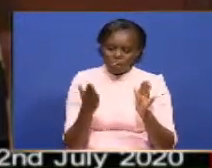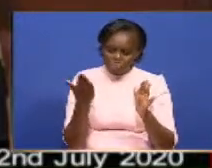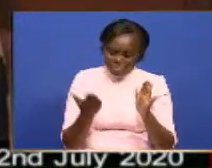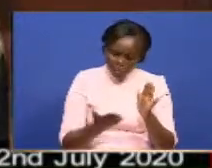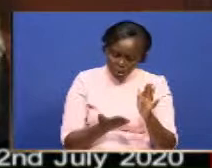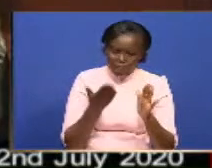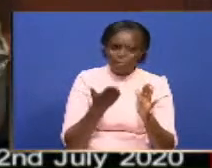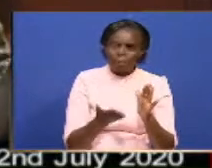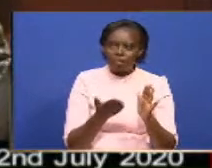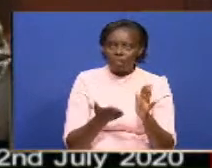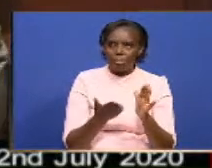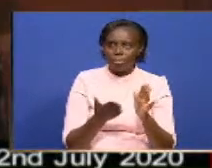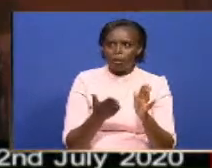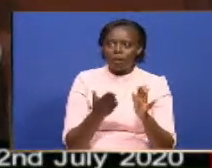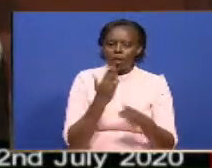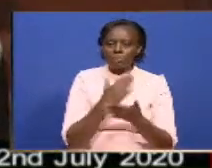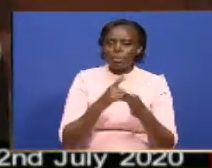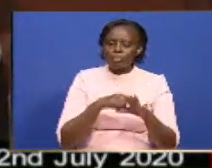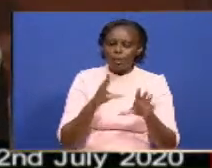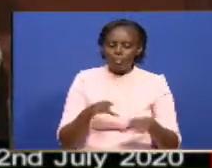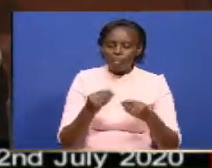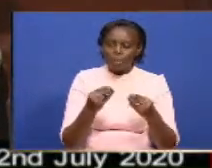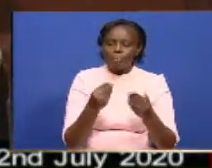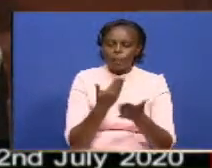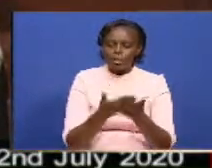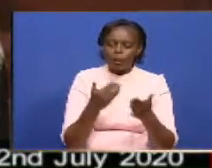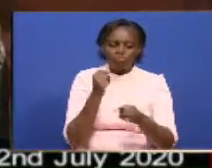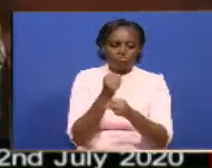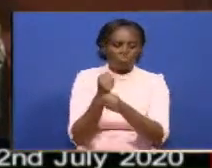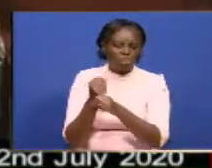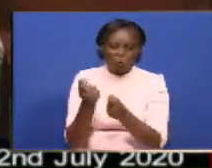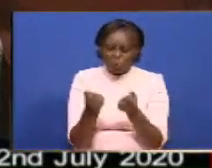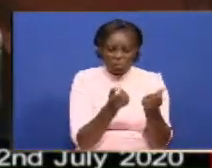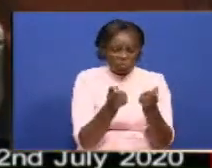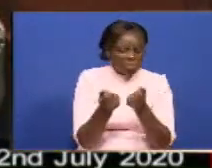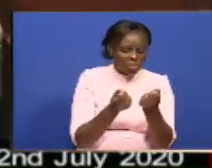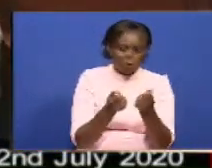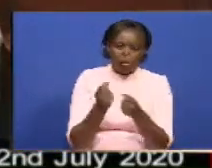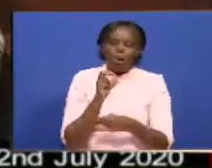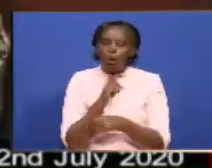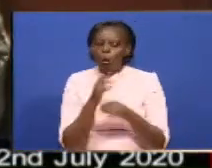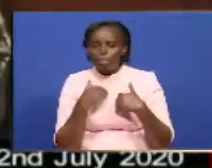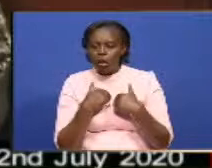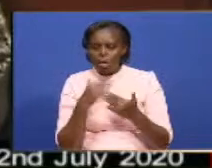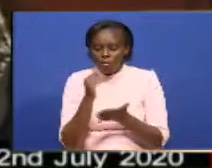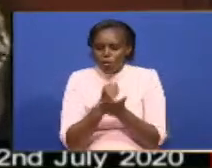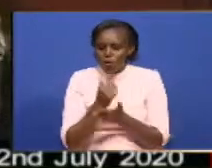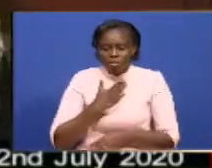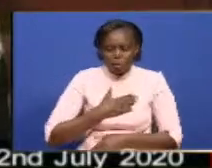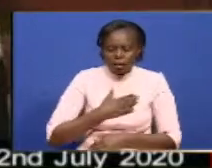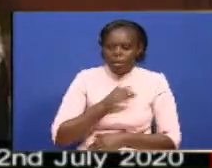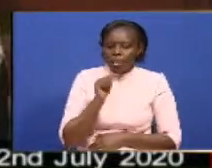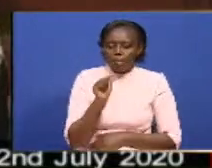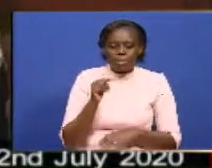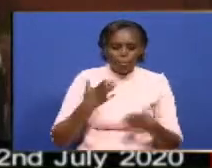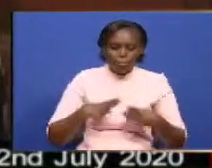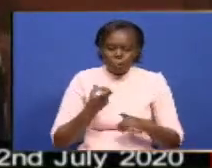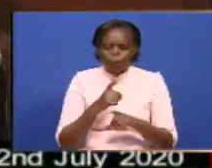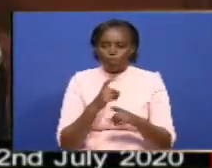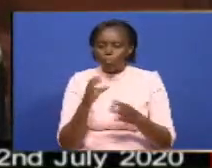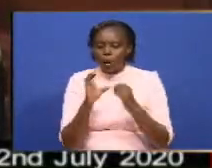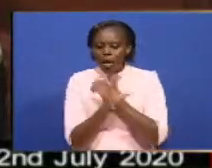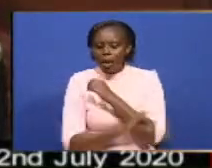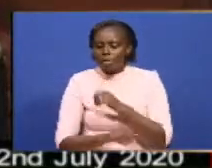accommodated. And you find they are given some casual jobs. So the complaint we have in our offices is these people from this